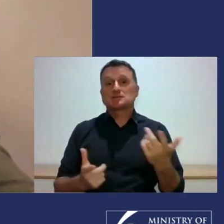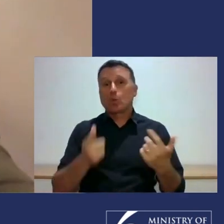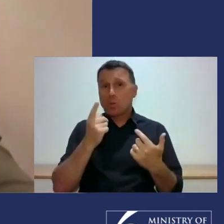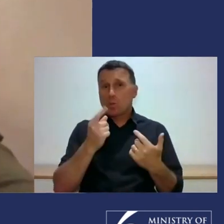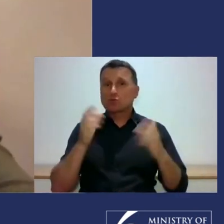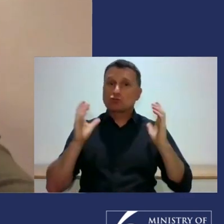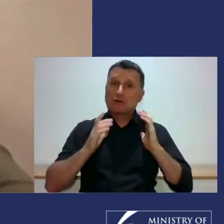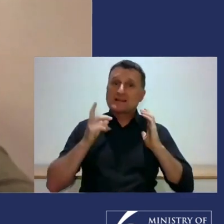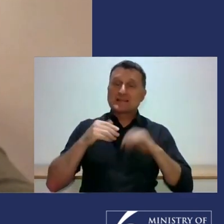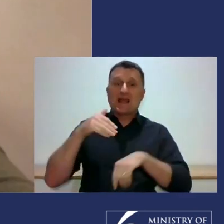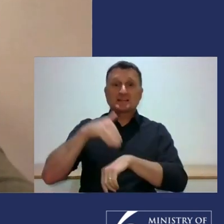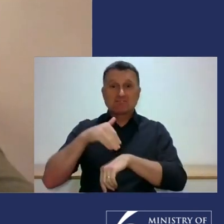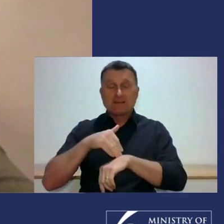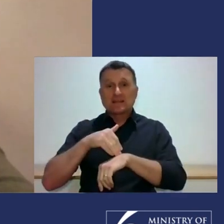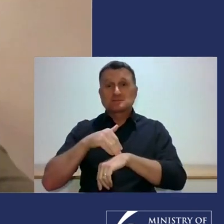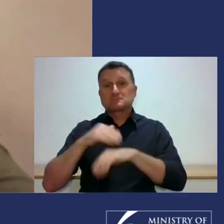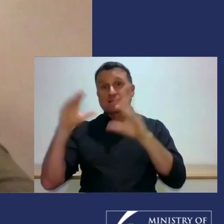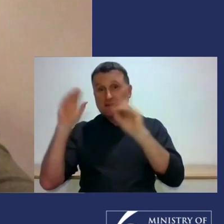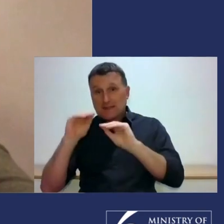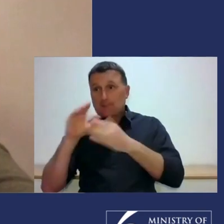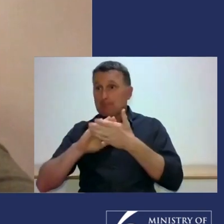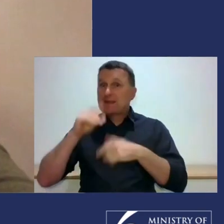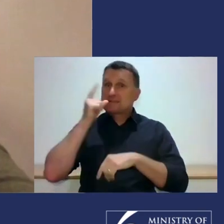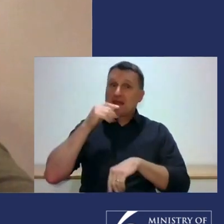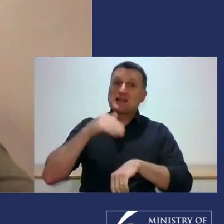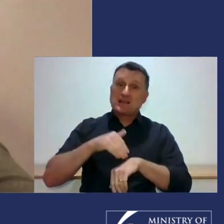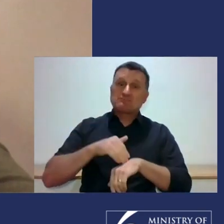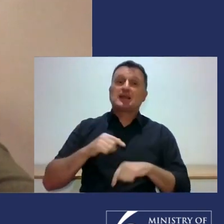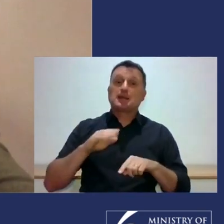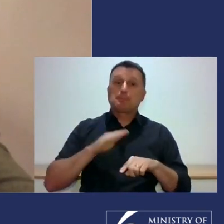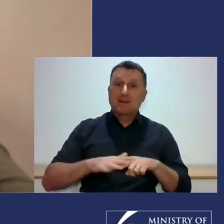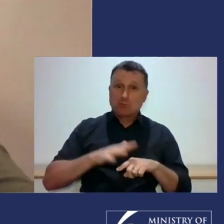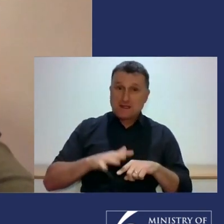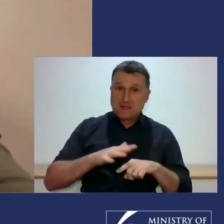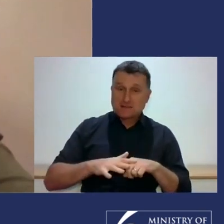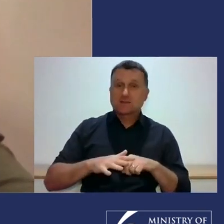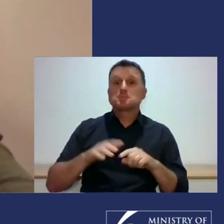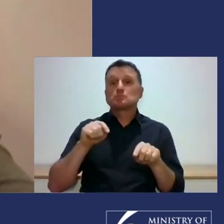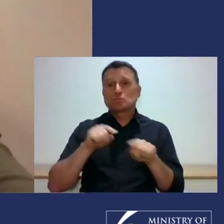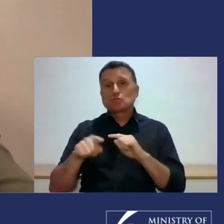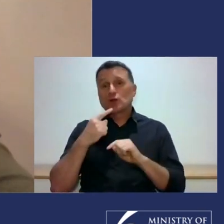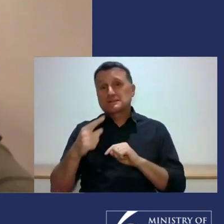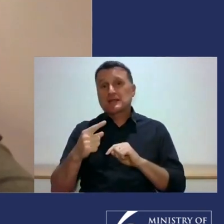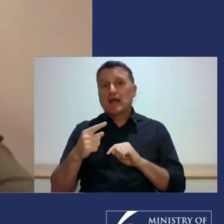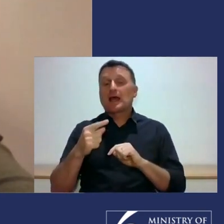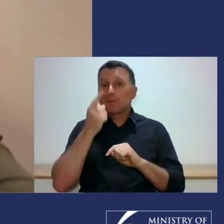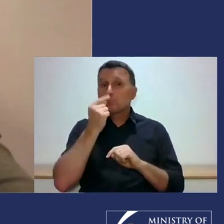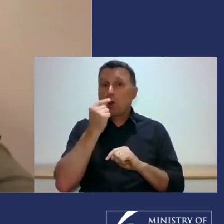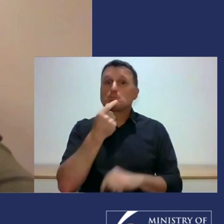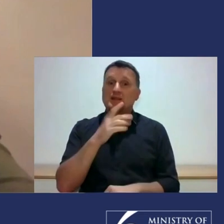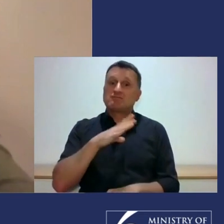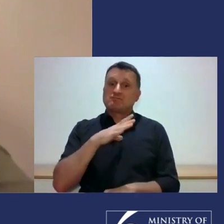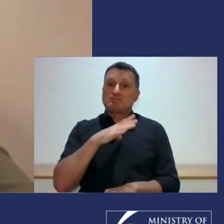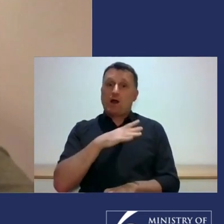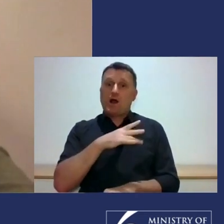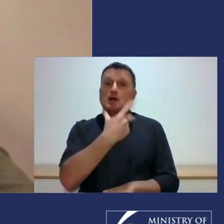could affect a single menstrual cycle. So I think what we've tried to reassure people is that it's probably fine, but if things do persist, that